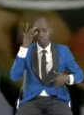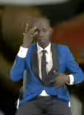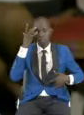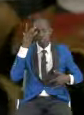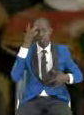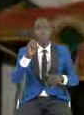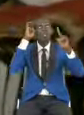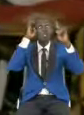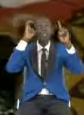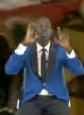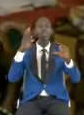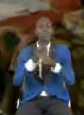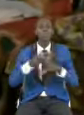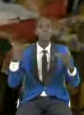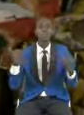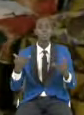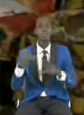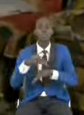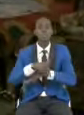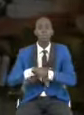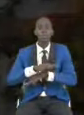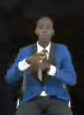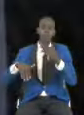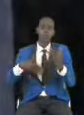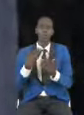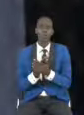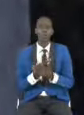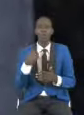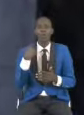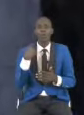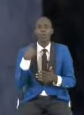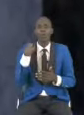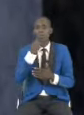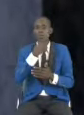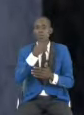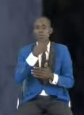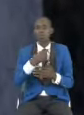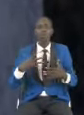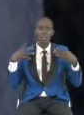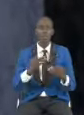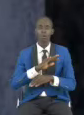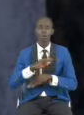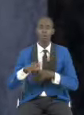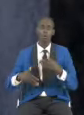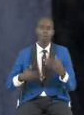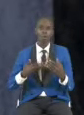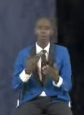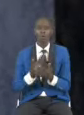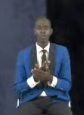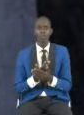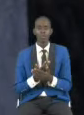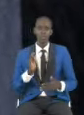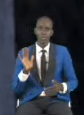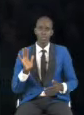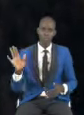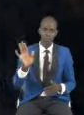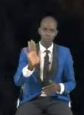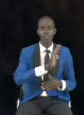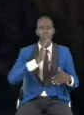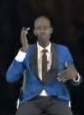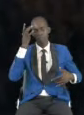tonight? Who healeth all thy diseases? And the Lord is doing